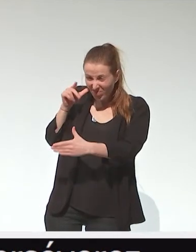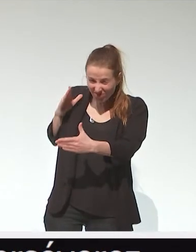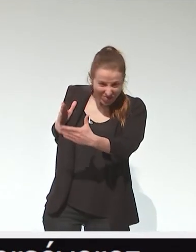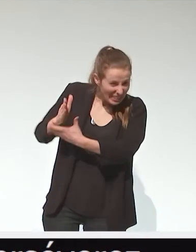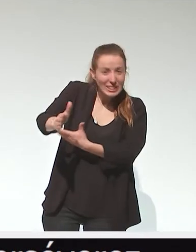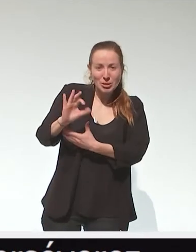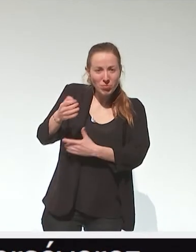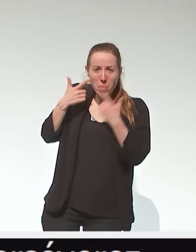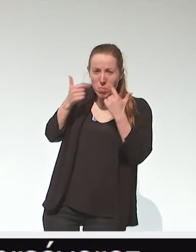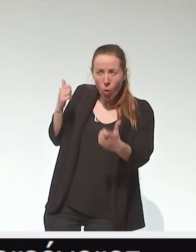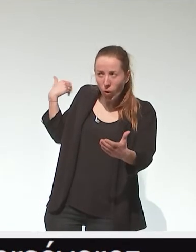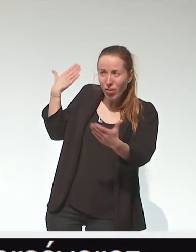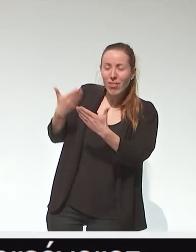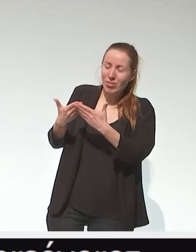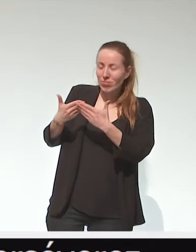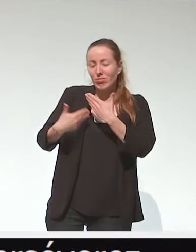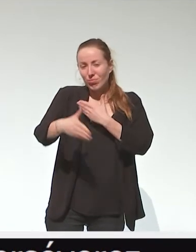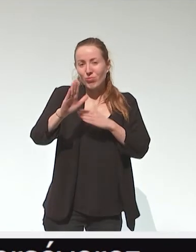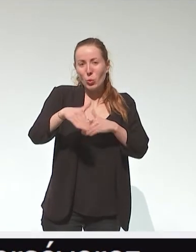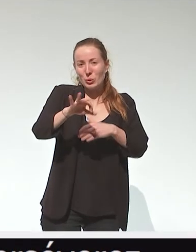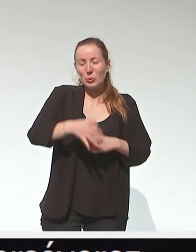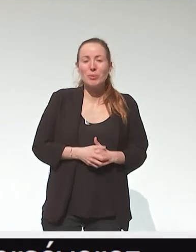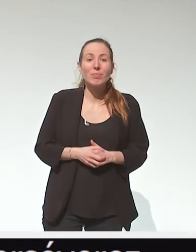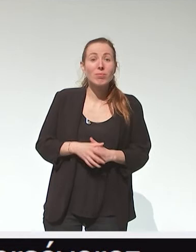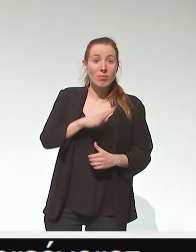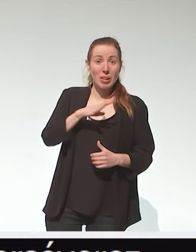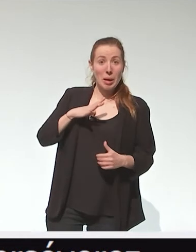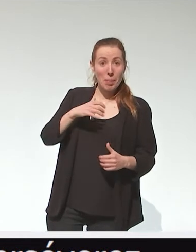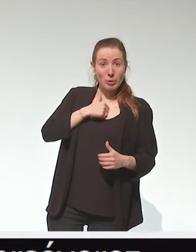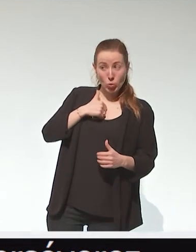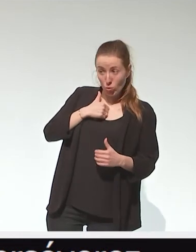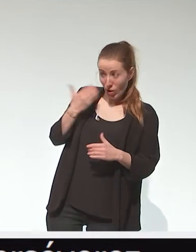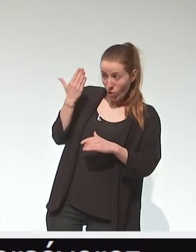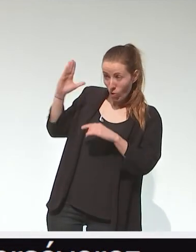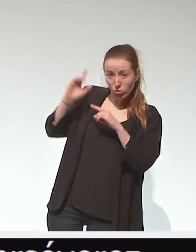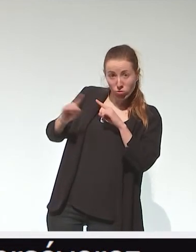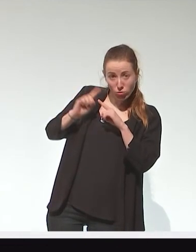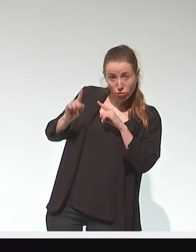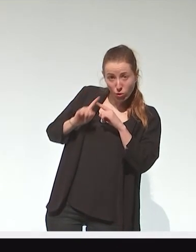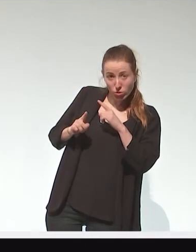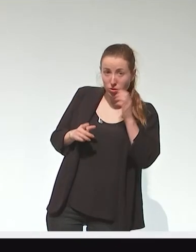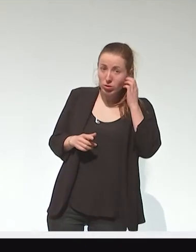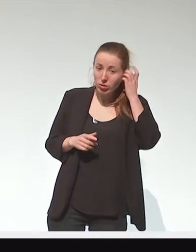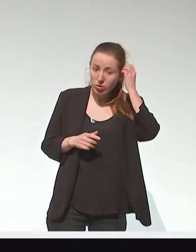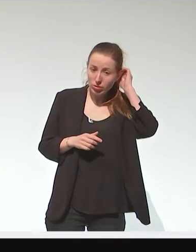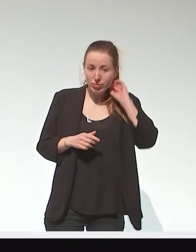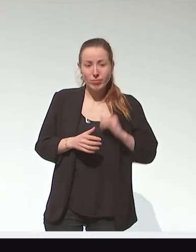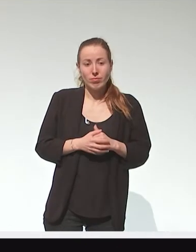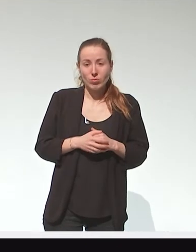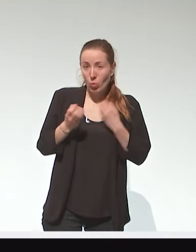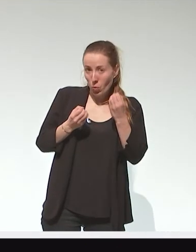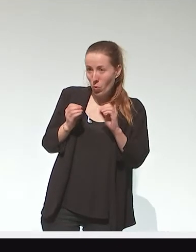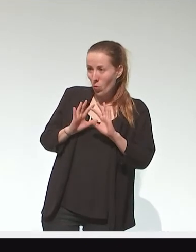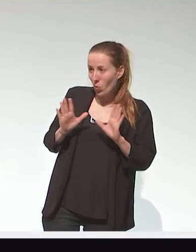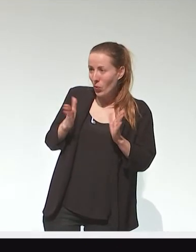that he does persevere, so it should meet with success. Thank you very much, Sophie Klusell. Would you like to say a final word or on that